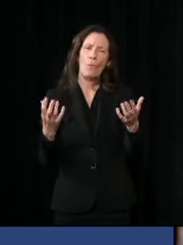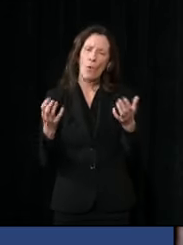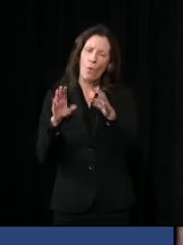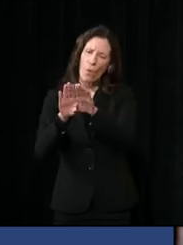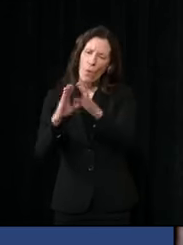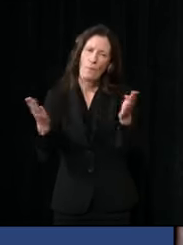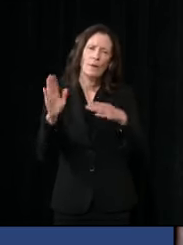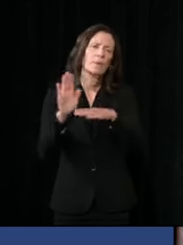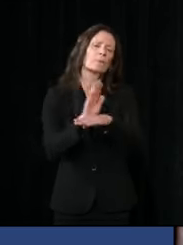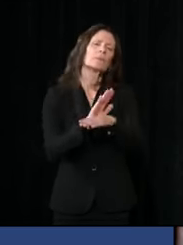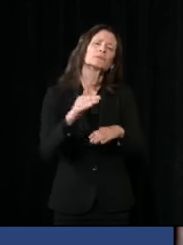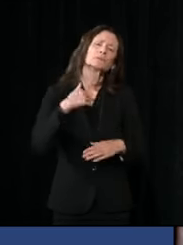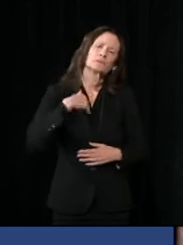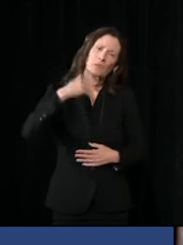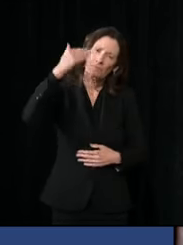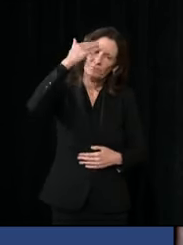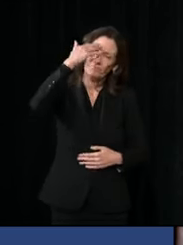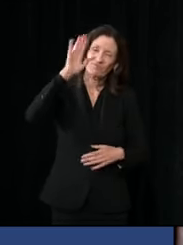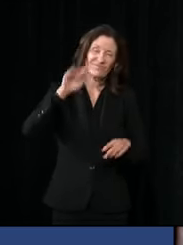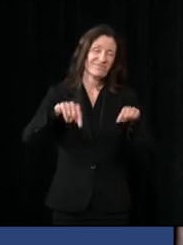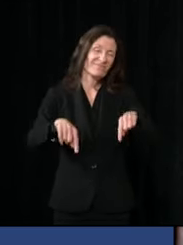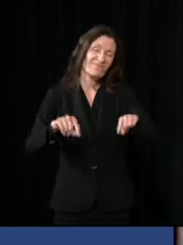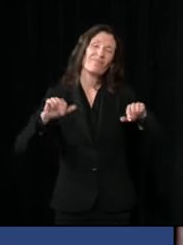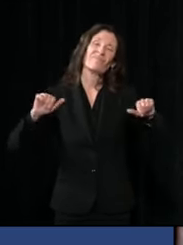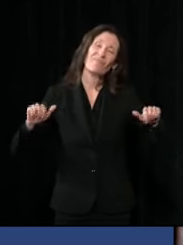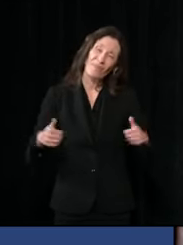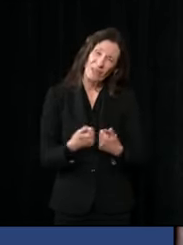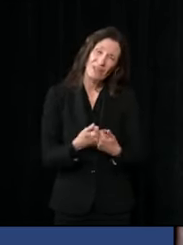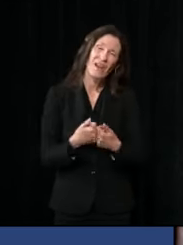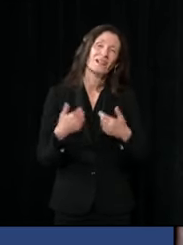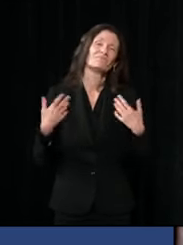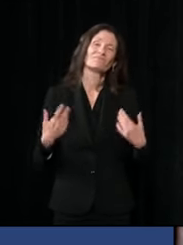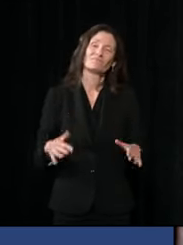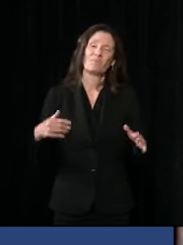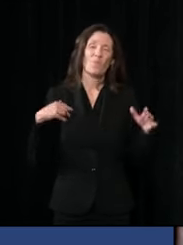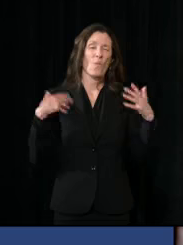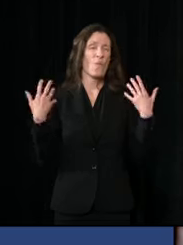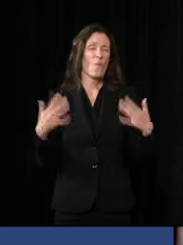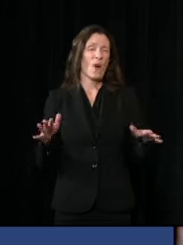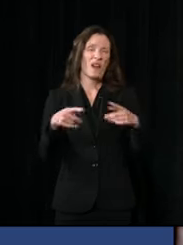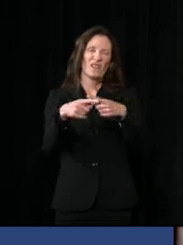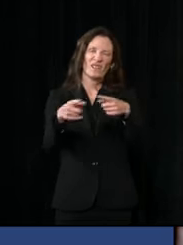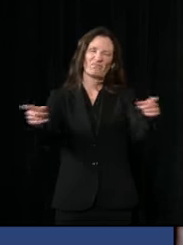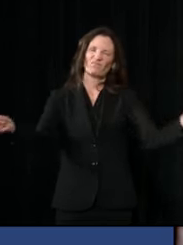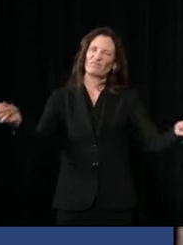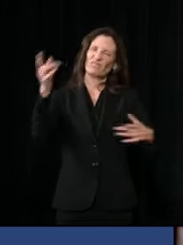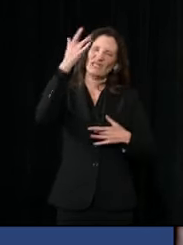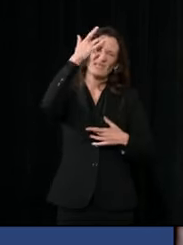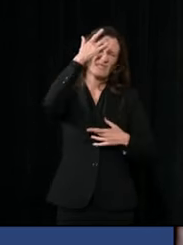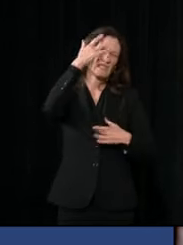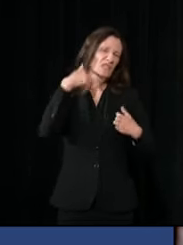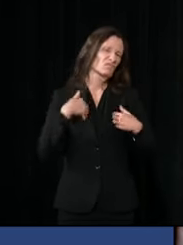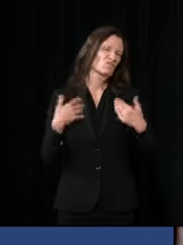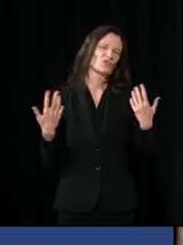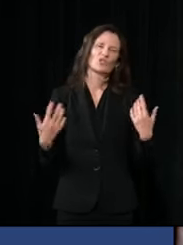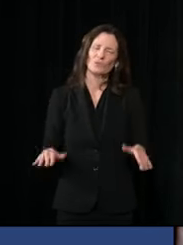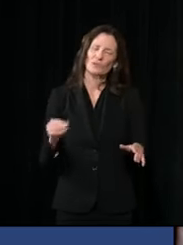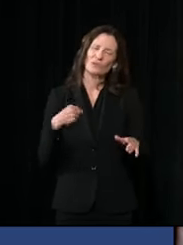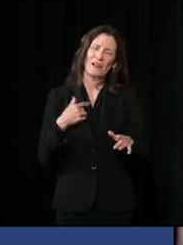the challenge is we also want to keep people safe. And we are trying to steer the fine line between those